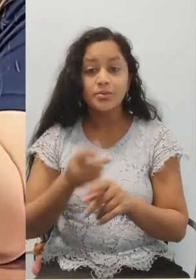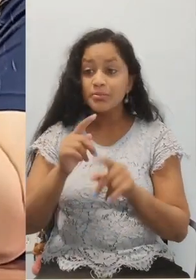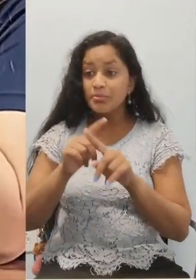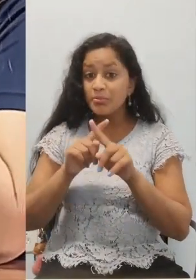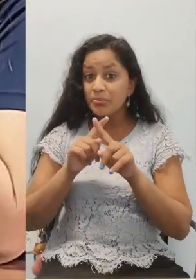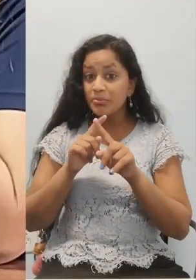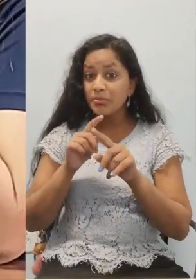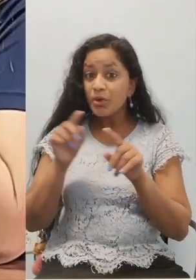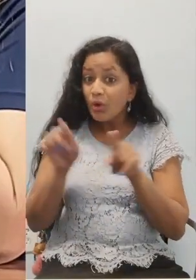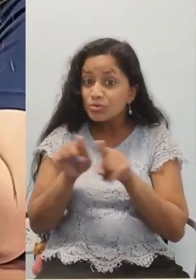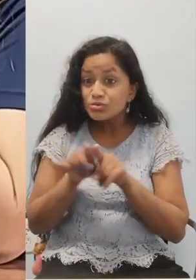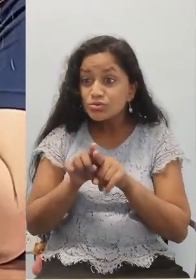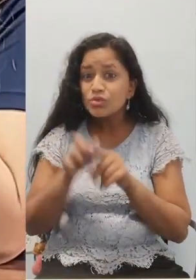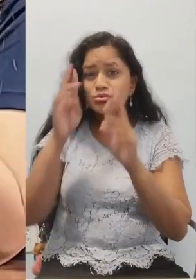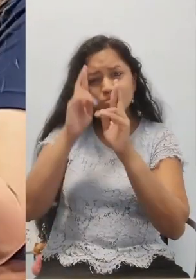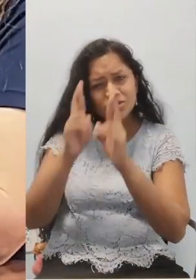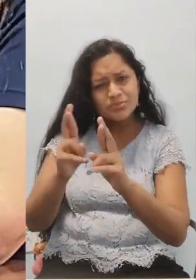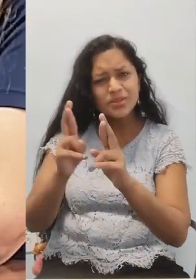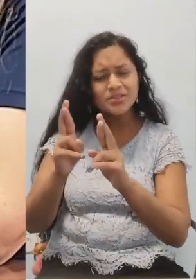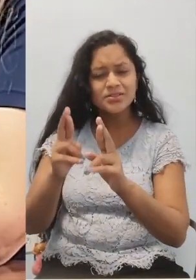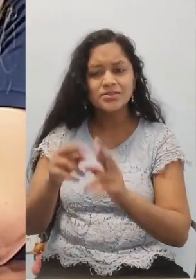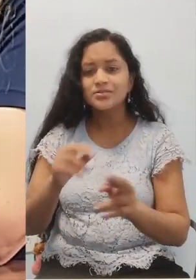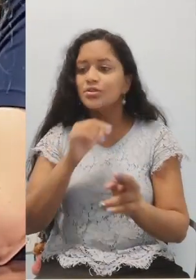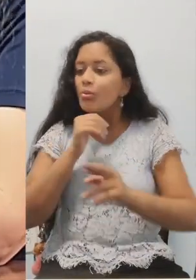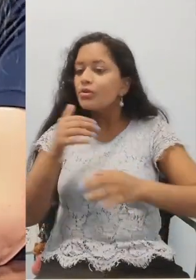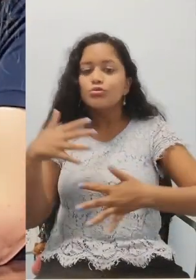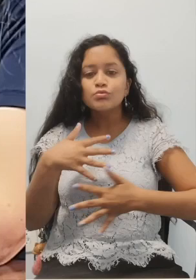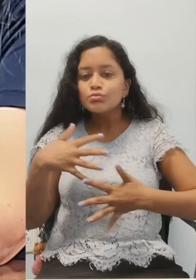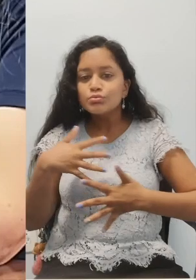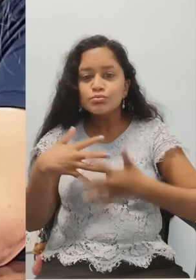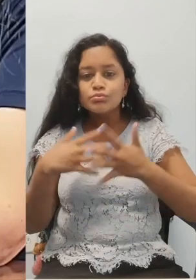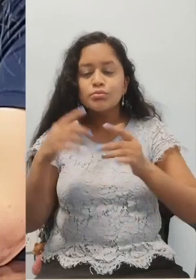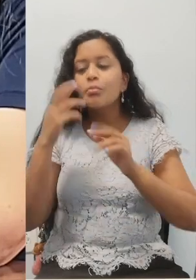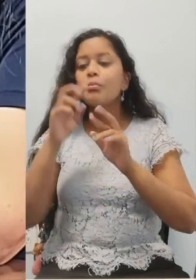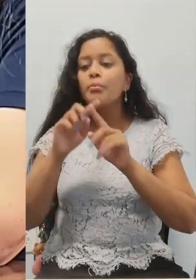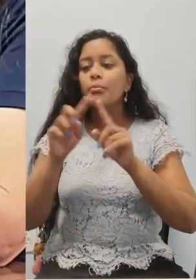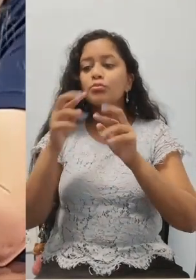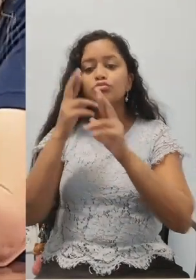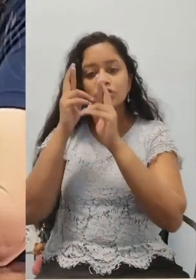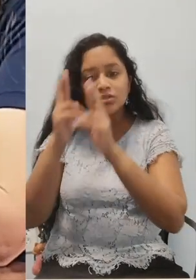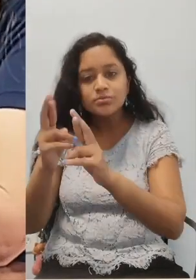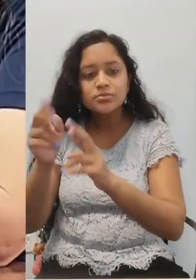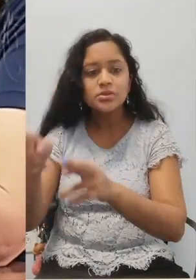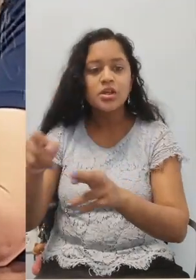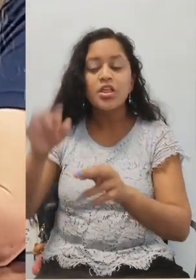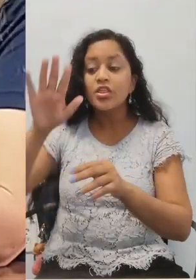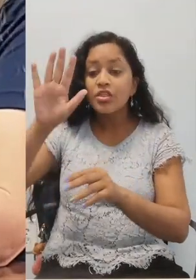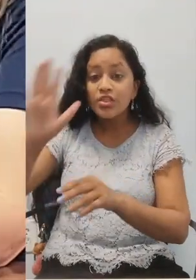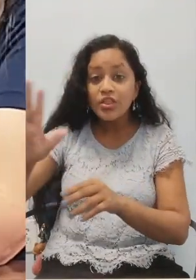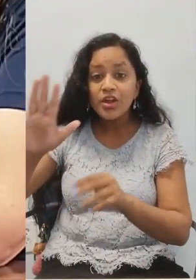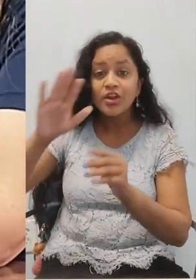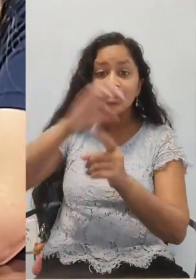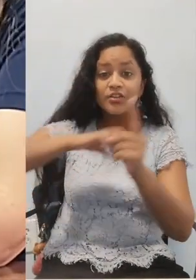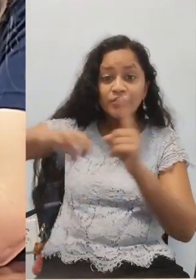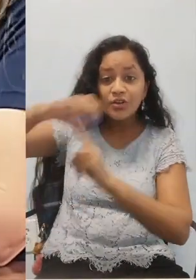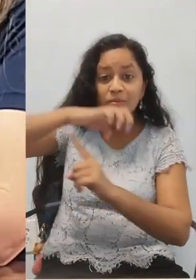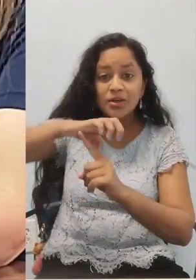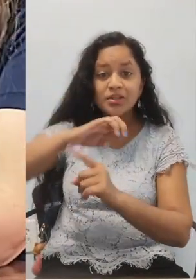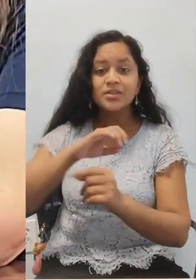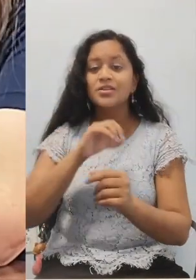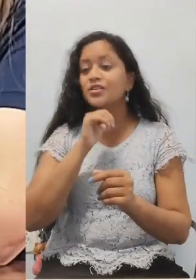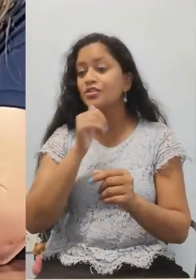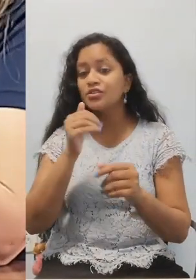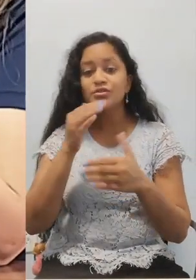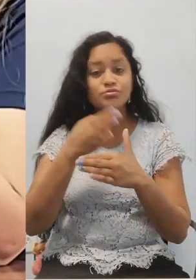also, it is a wild animal, so they deserve our respect, right? Don't be afraid of it, but respect the shark. So it's